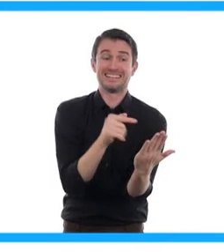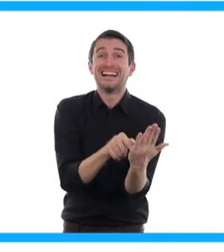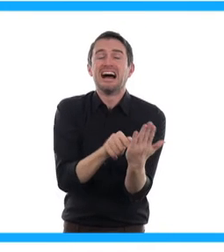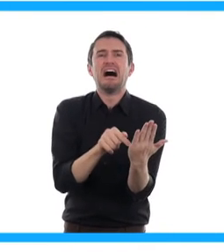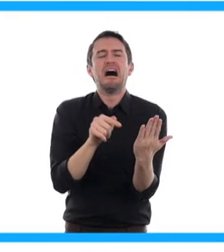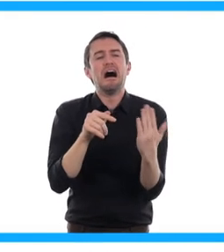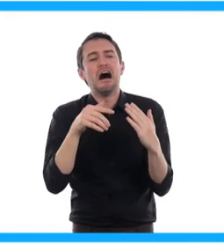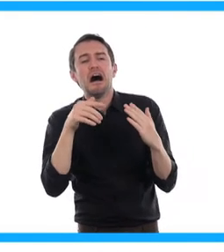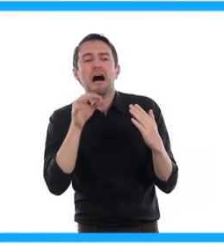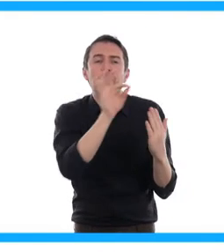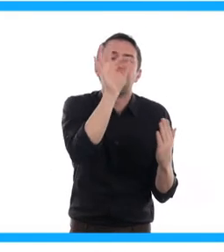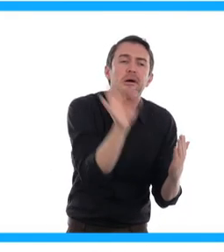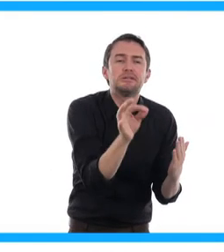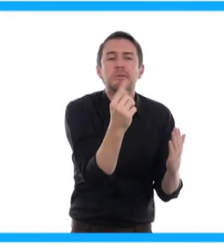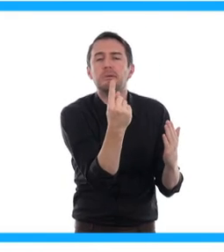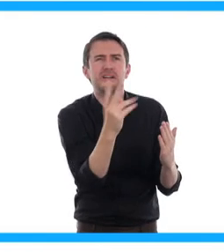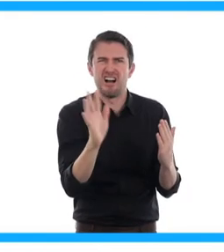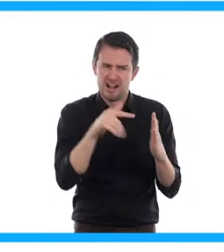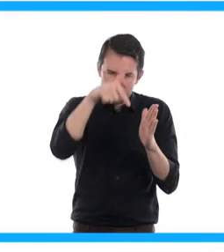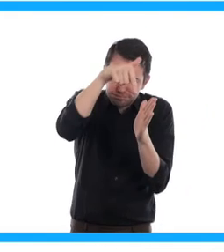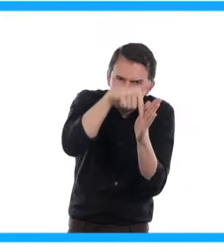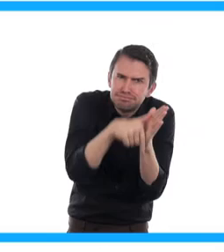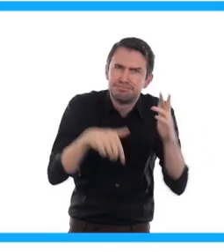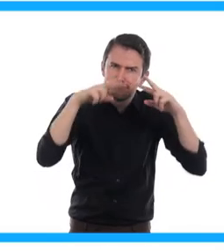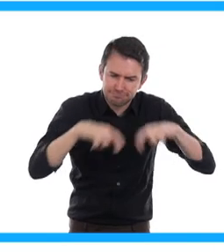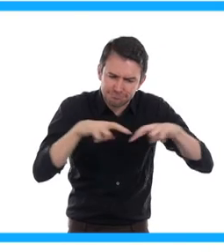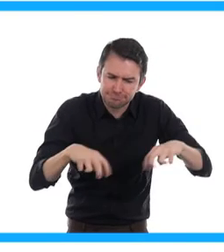Solid data on which to act and with which to measure progress.